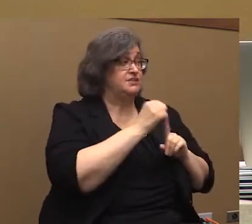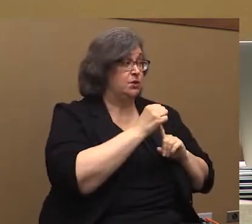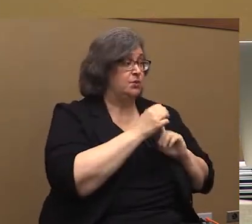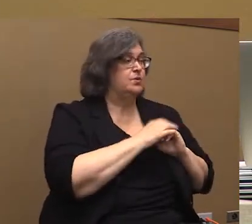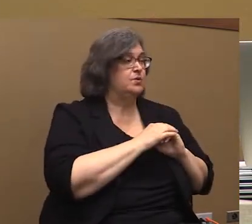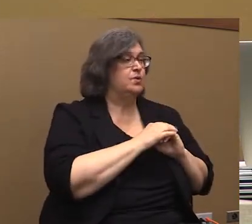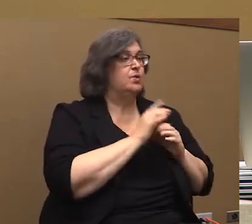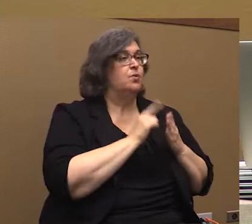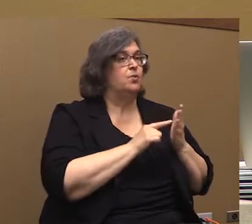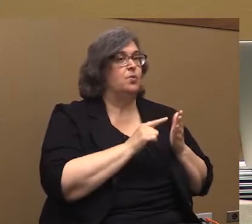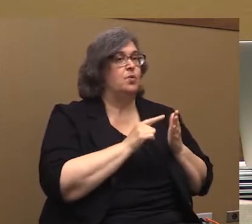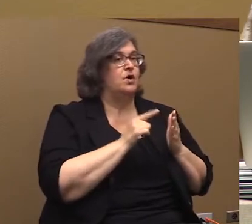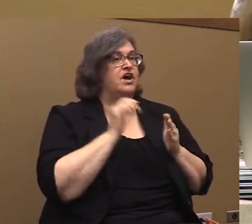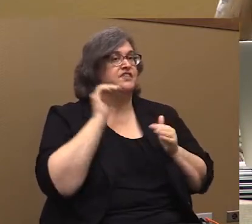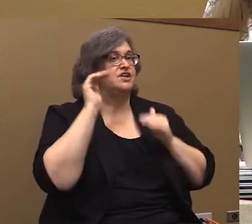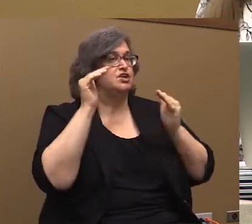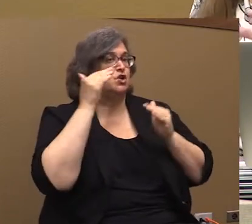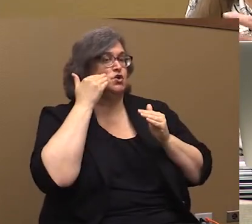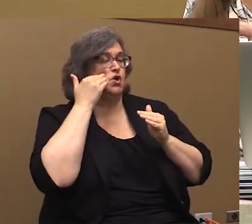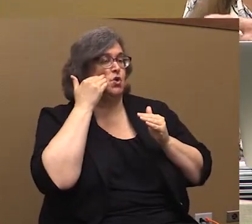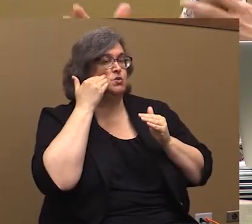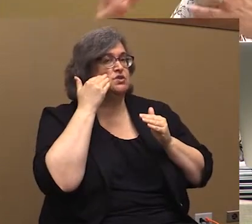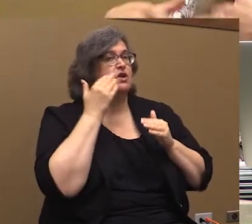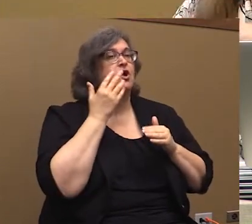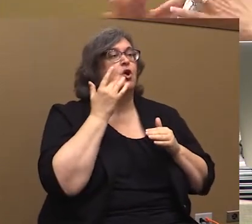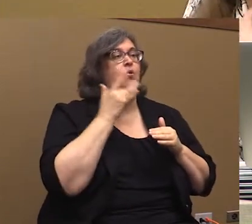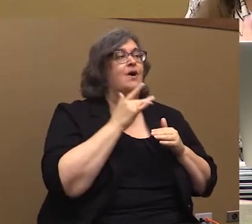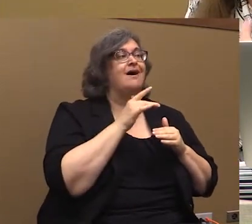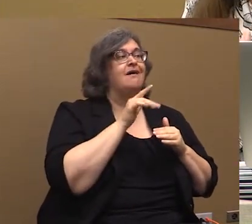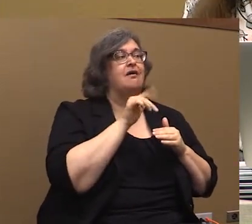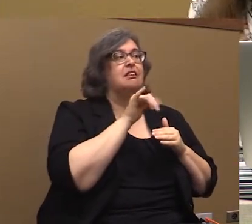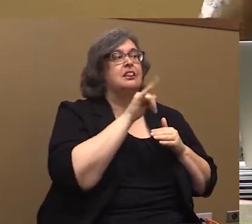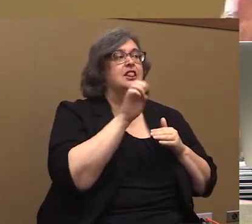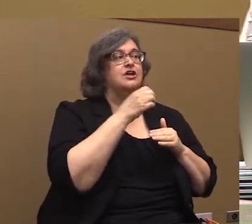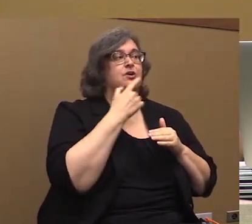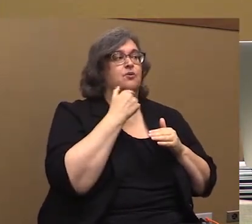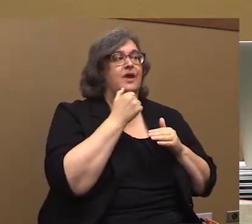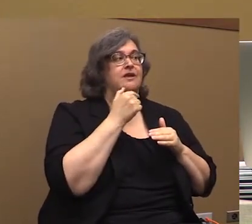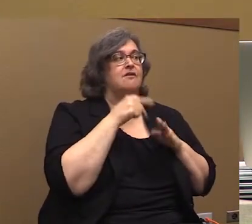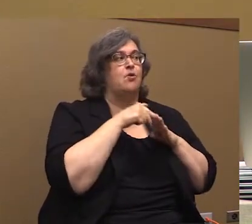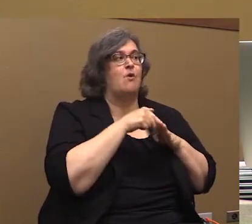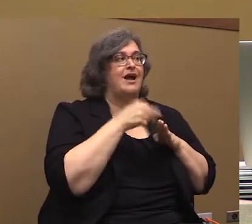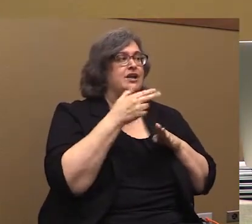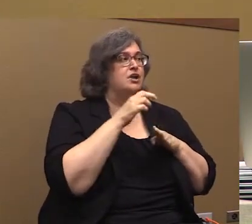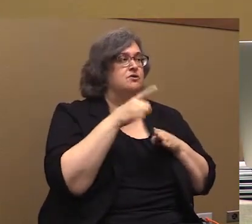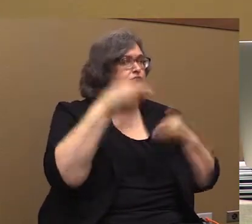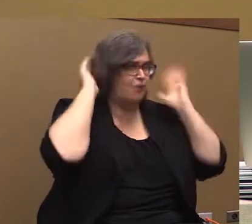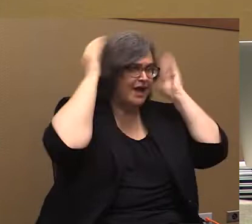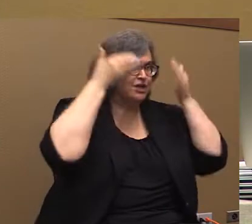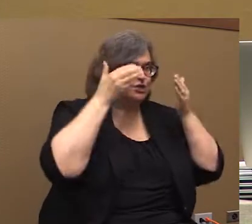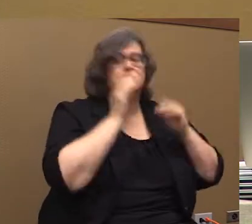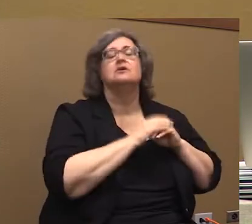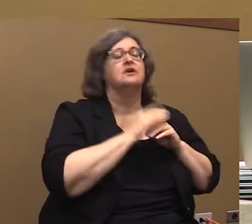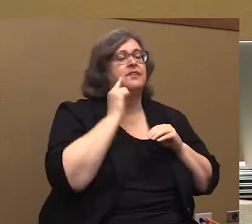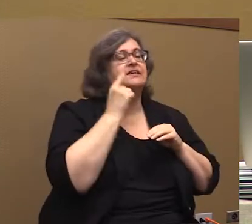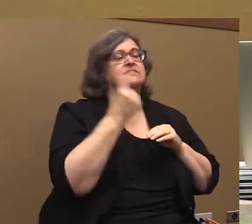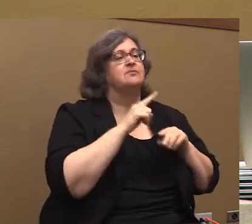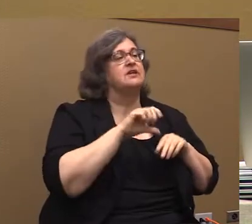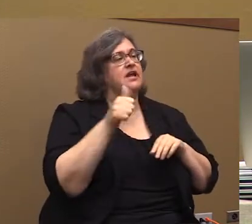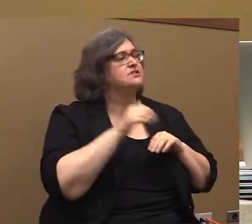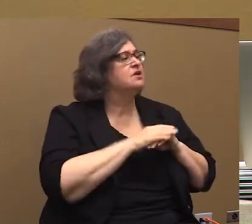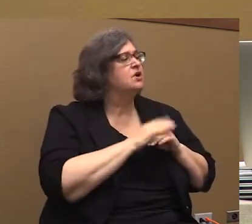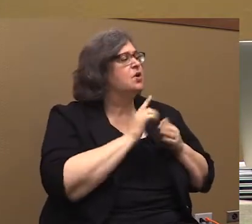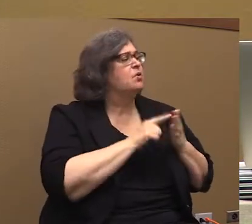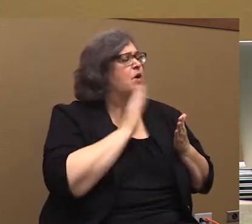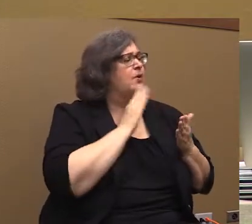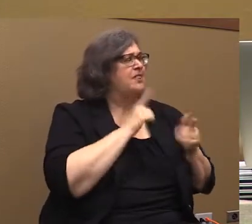and explaining the situation of what they know, but why Little Red Riding Hood thinks something else. What